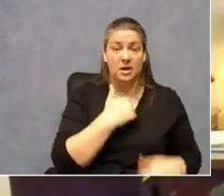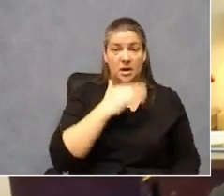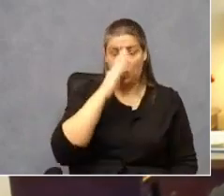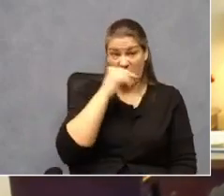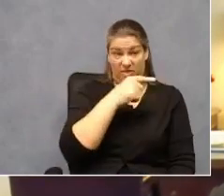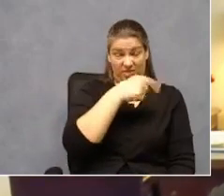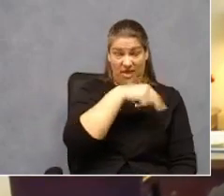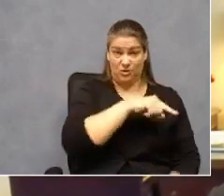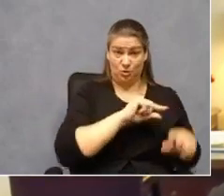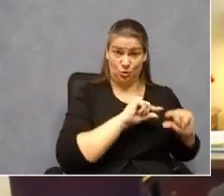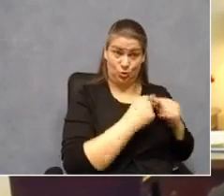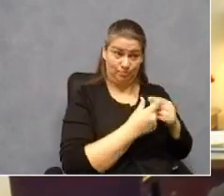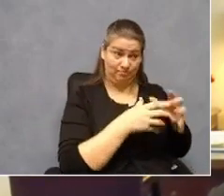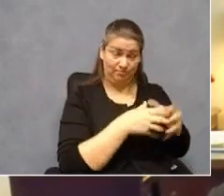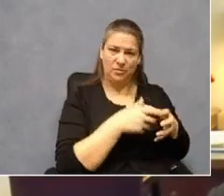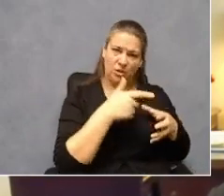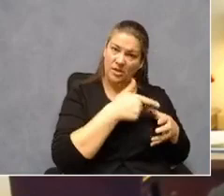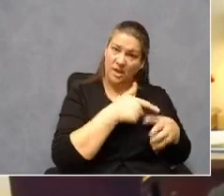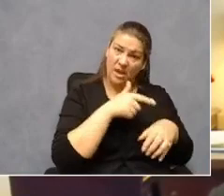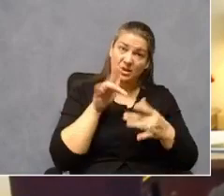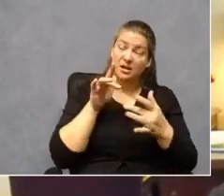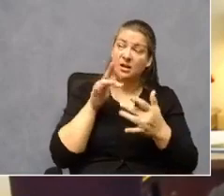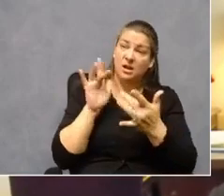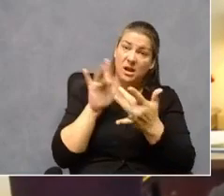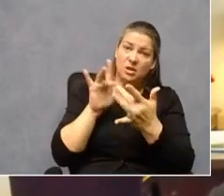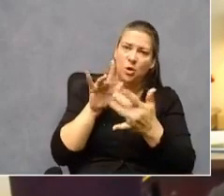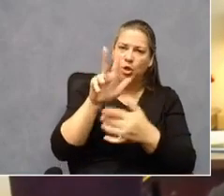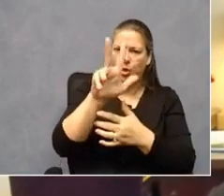over 354 congregate